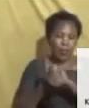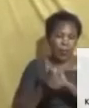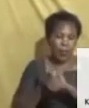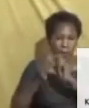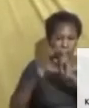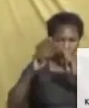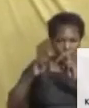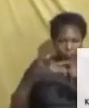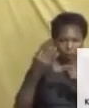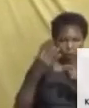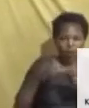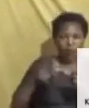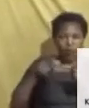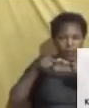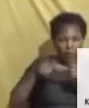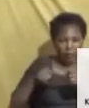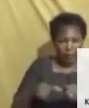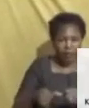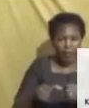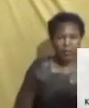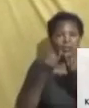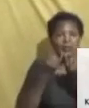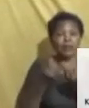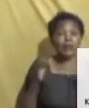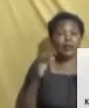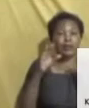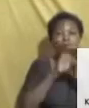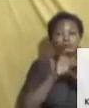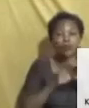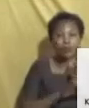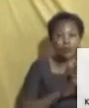the existing independence constitution.